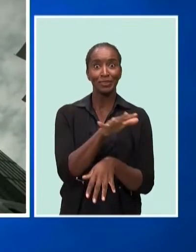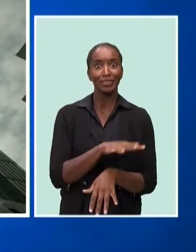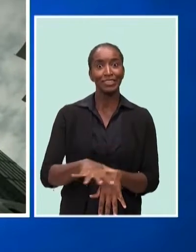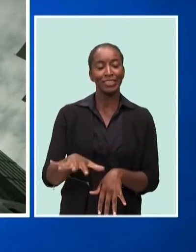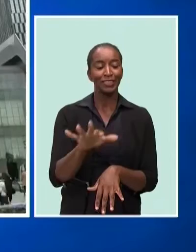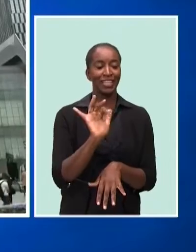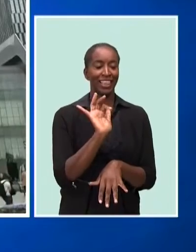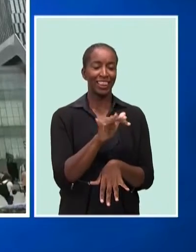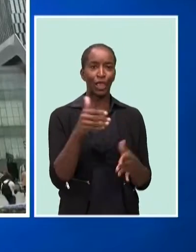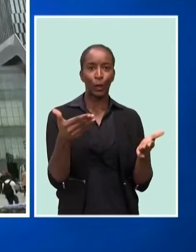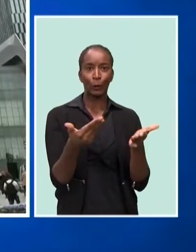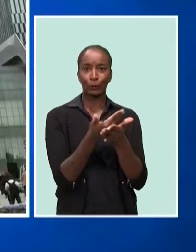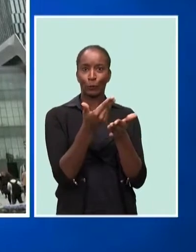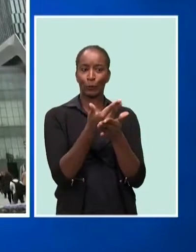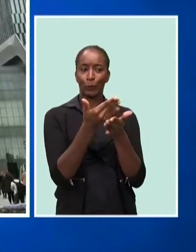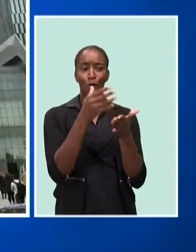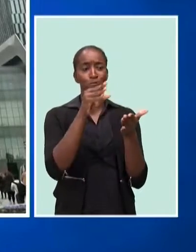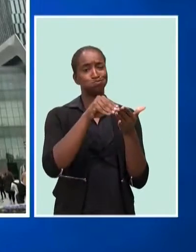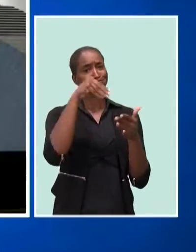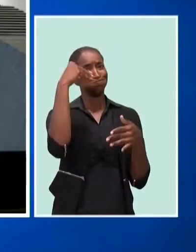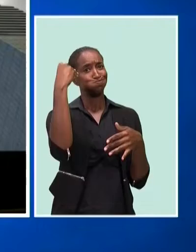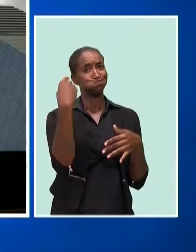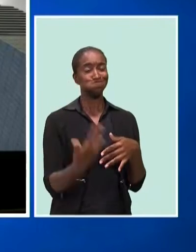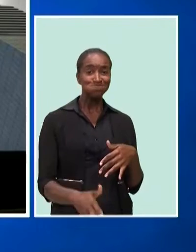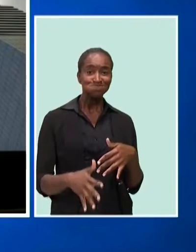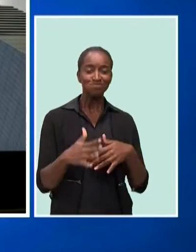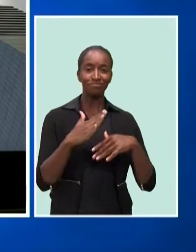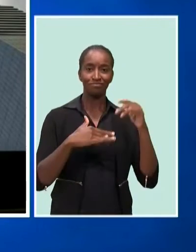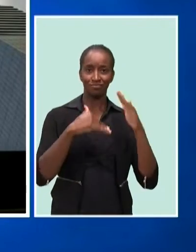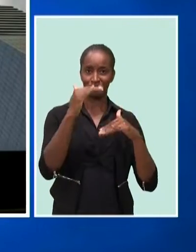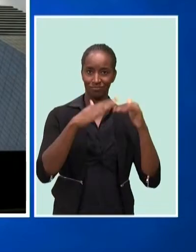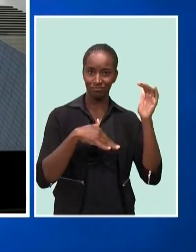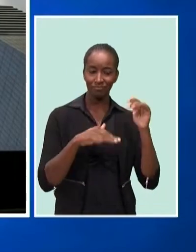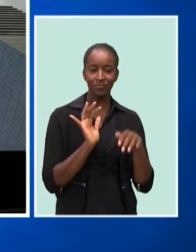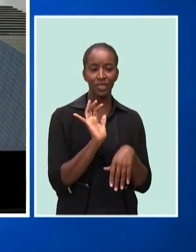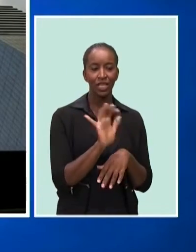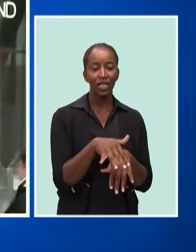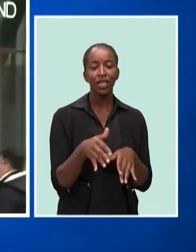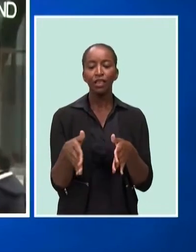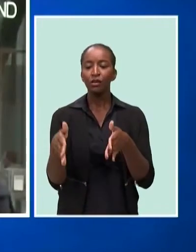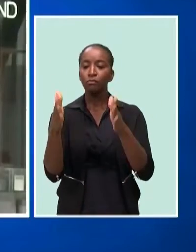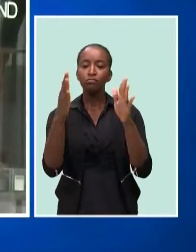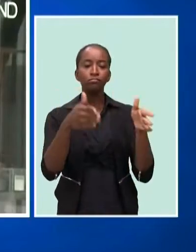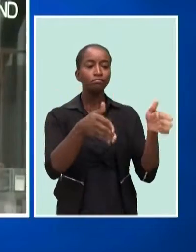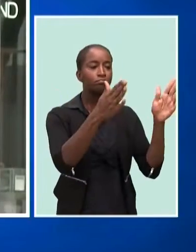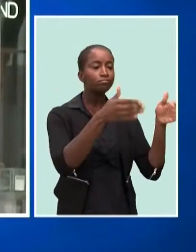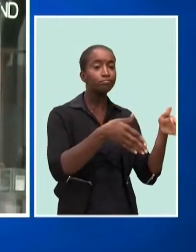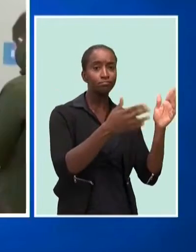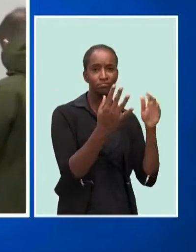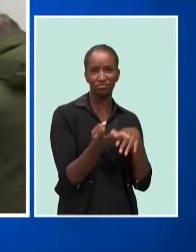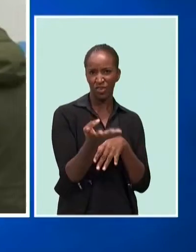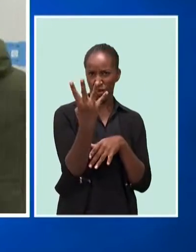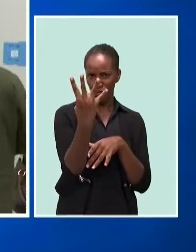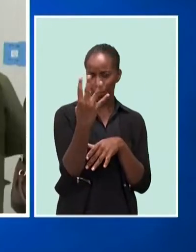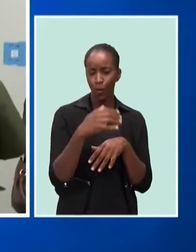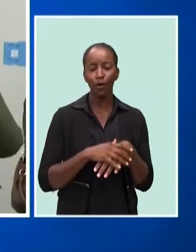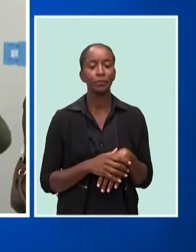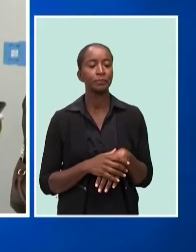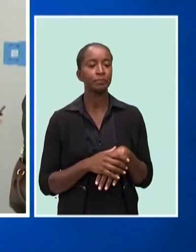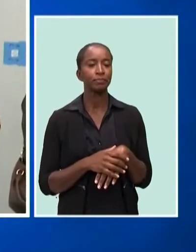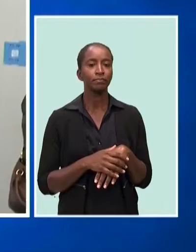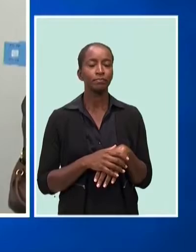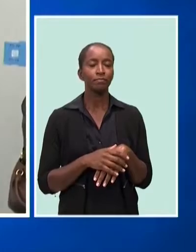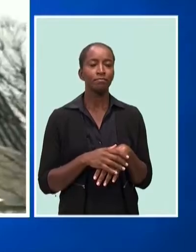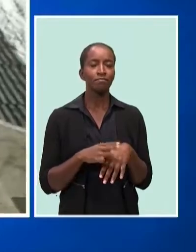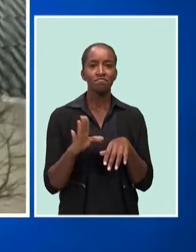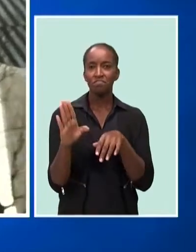neighborhood. Hudson Yards is anchored by 4 high-rise office and residential buildings, home to an upscale shopping mall,